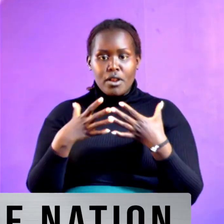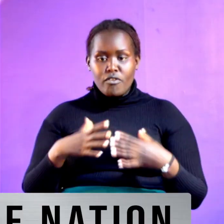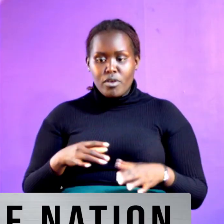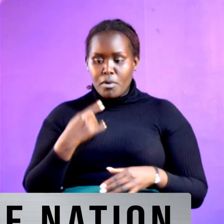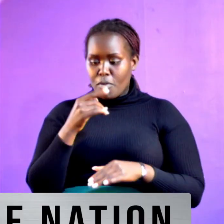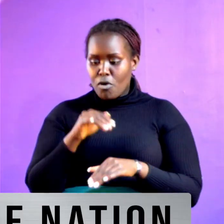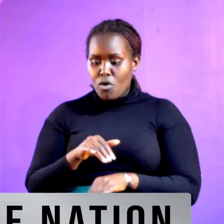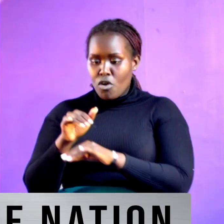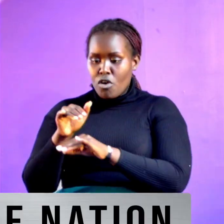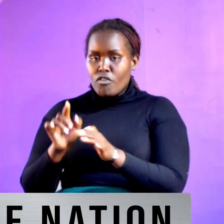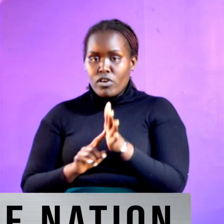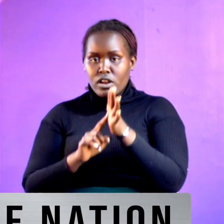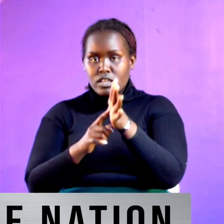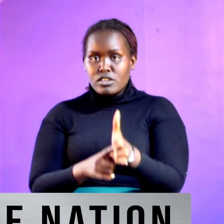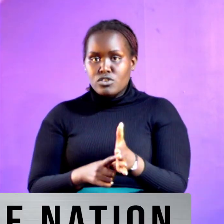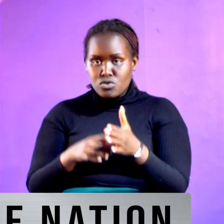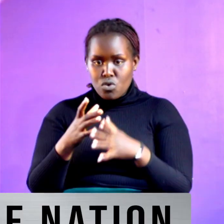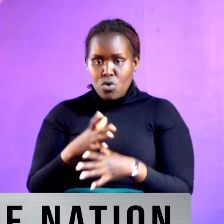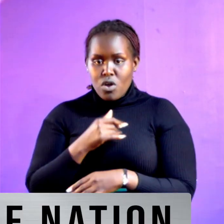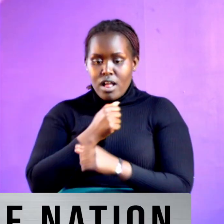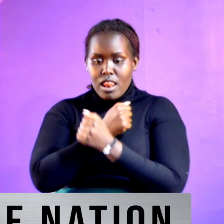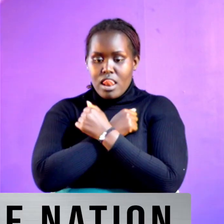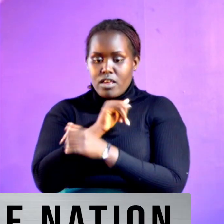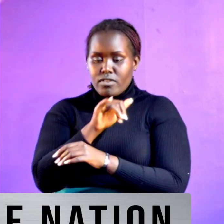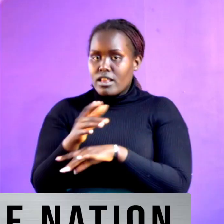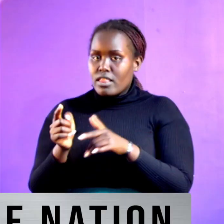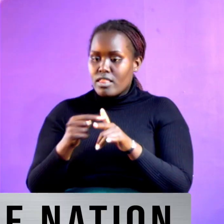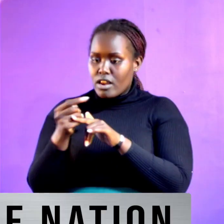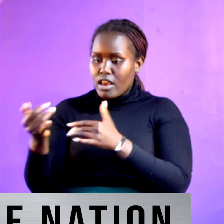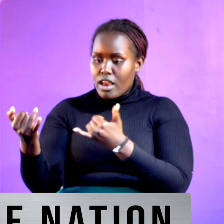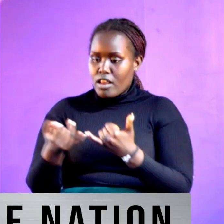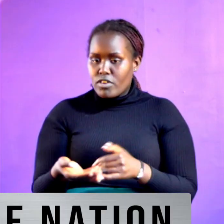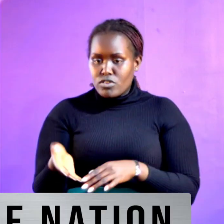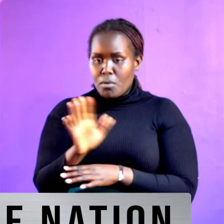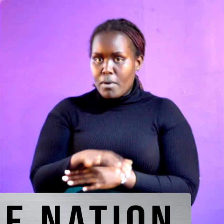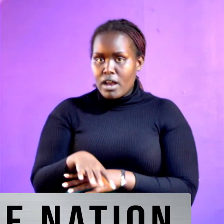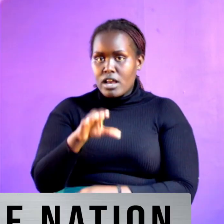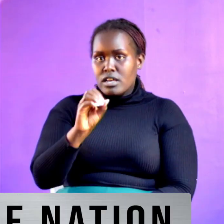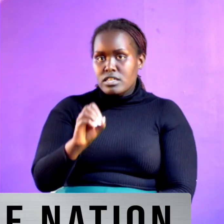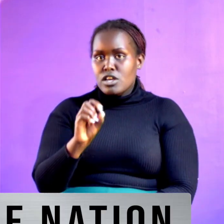show alipenda your input last week. That's why I brought you back. Very well.